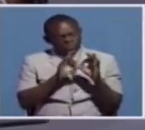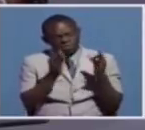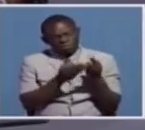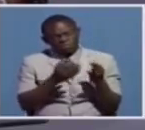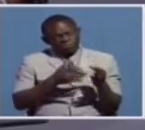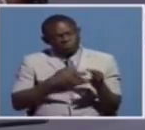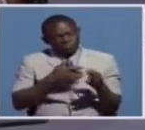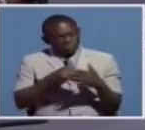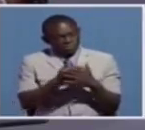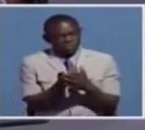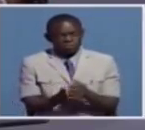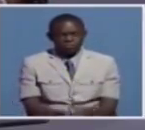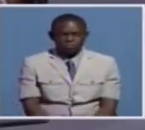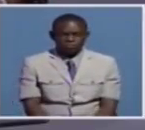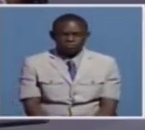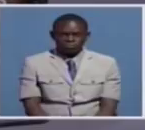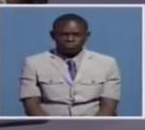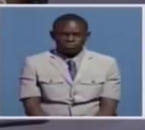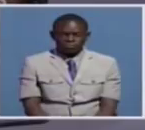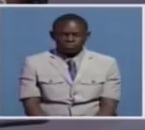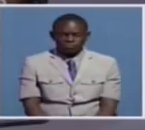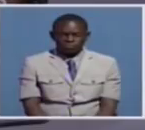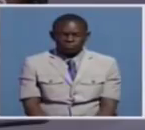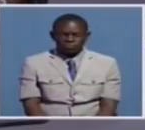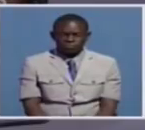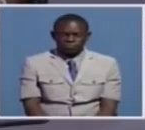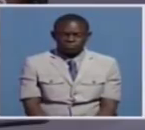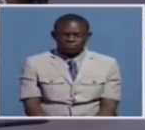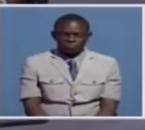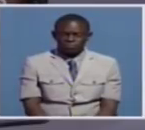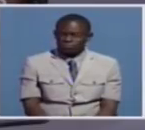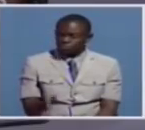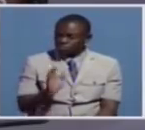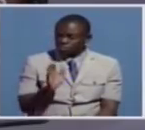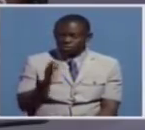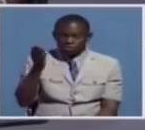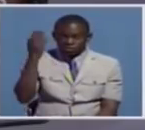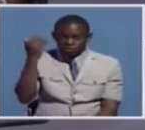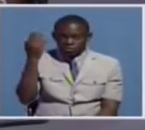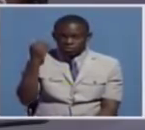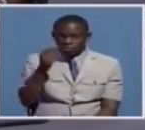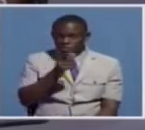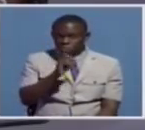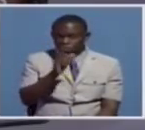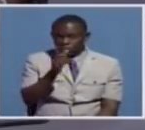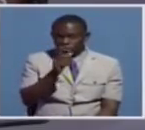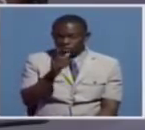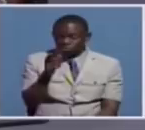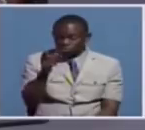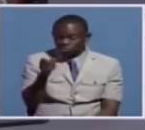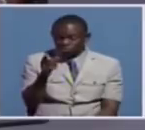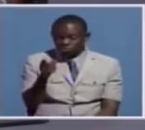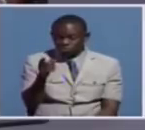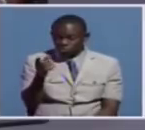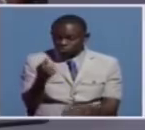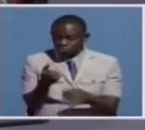time when the MMD were coming in, I mean, we were working people, so we could see the wave, especially